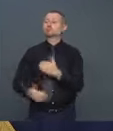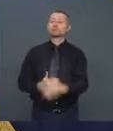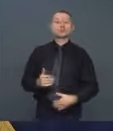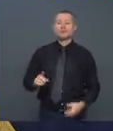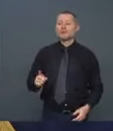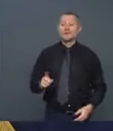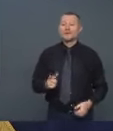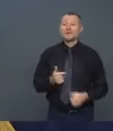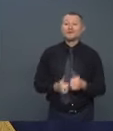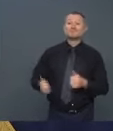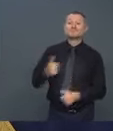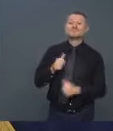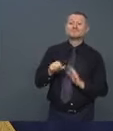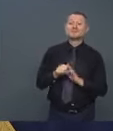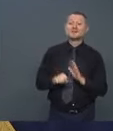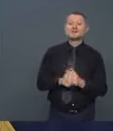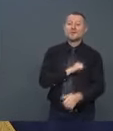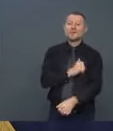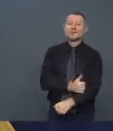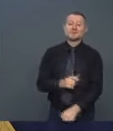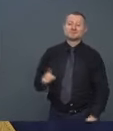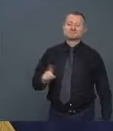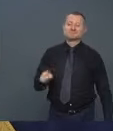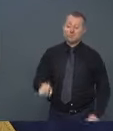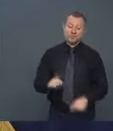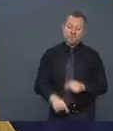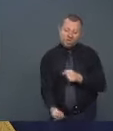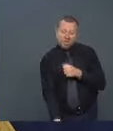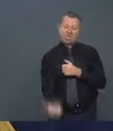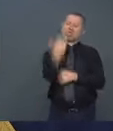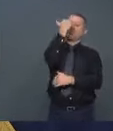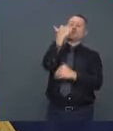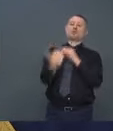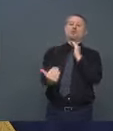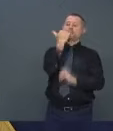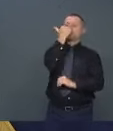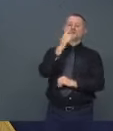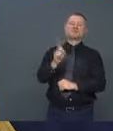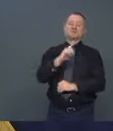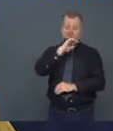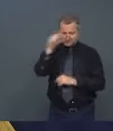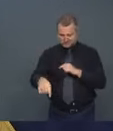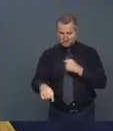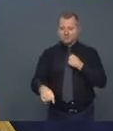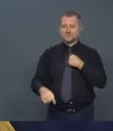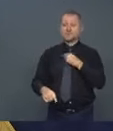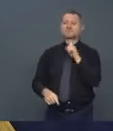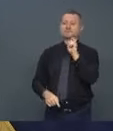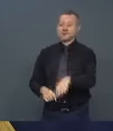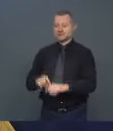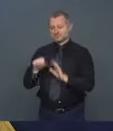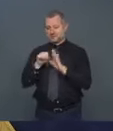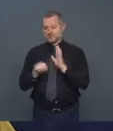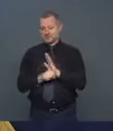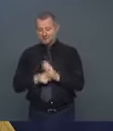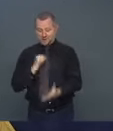supersede our jurisdiction. And they would need our authority